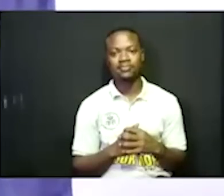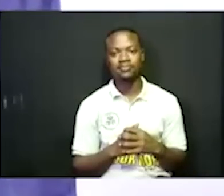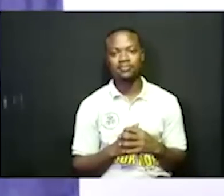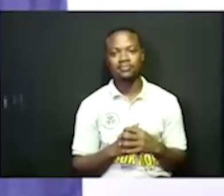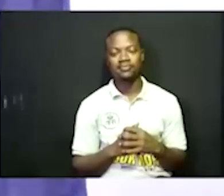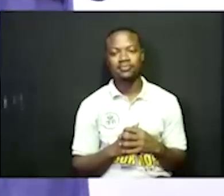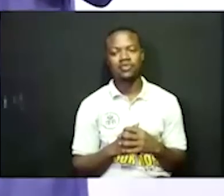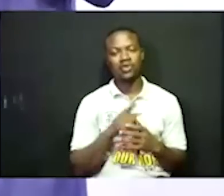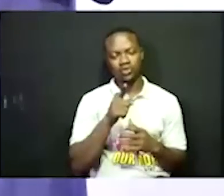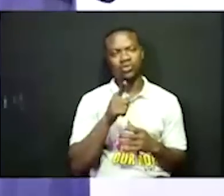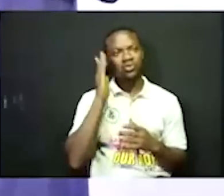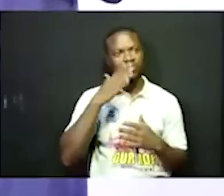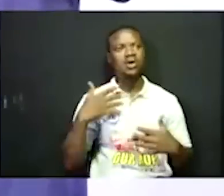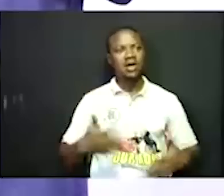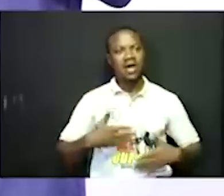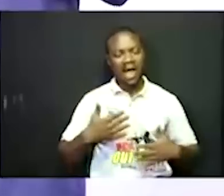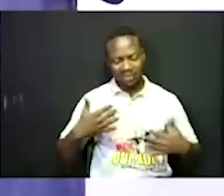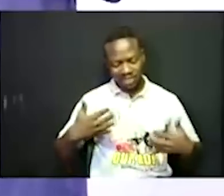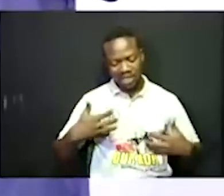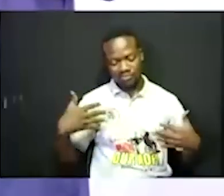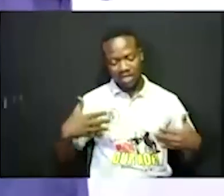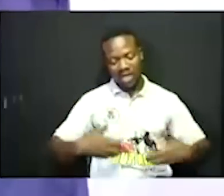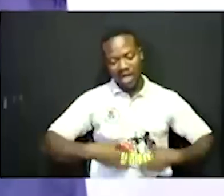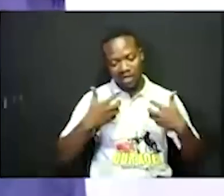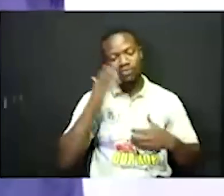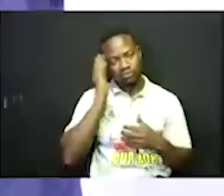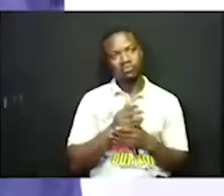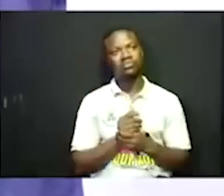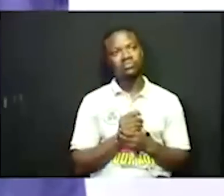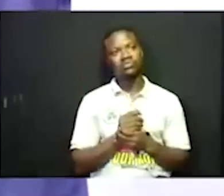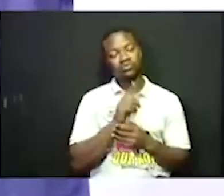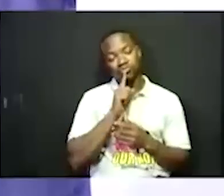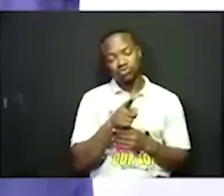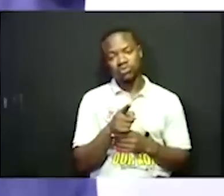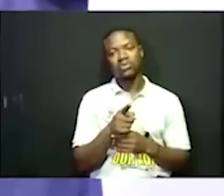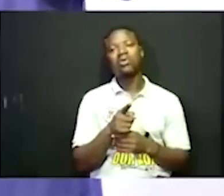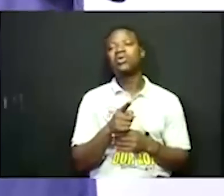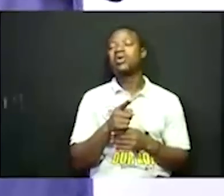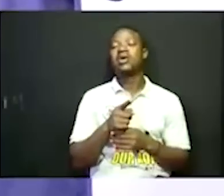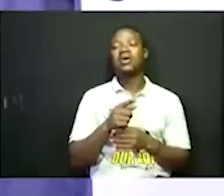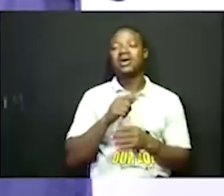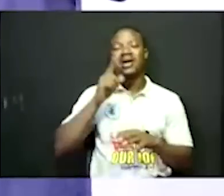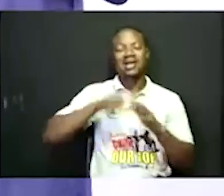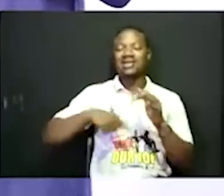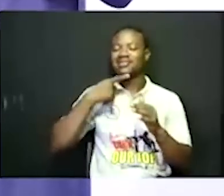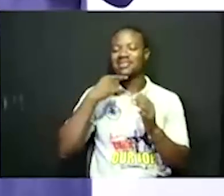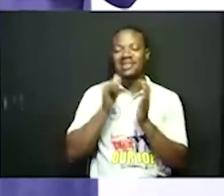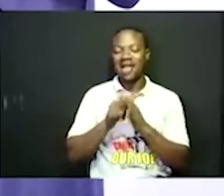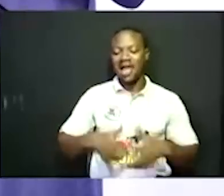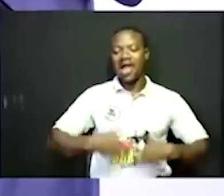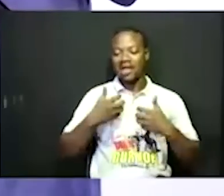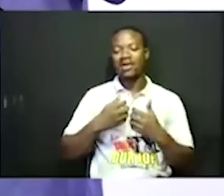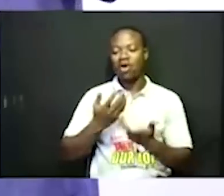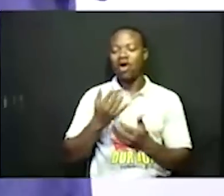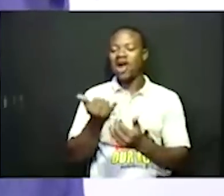You'll be offended. It is impossible that offenses should not come. Hey, same for me,